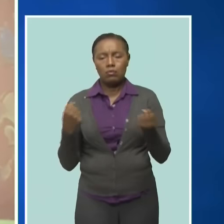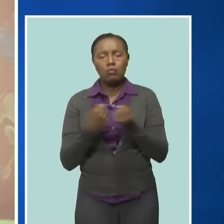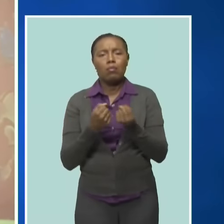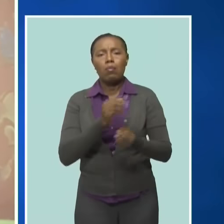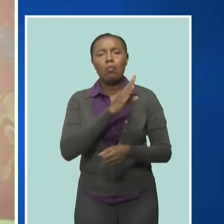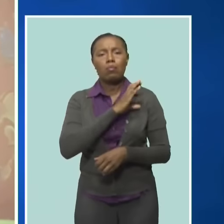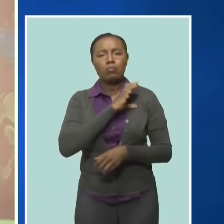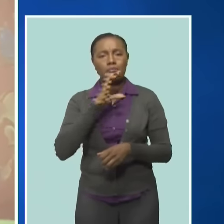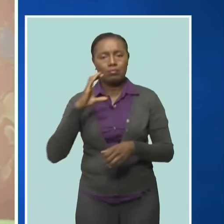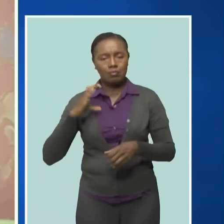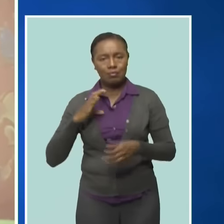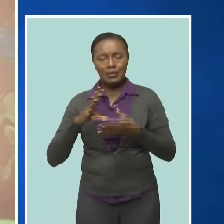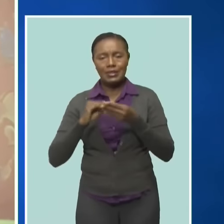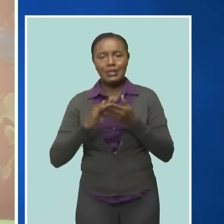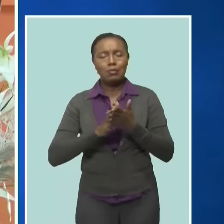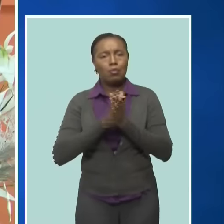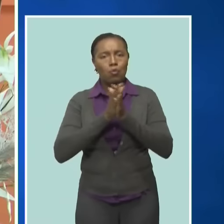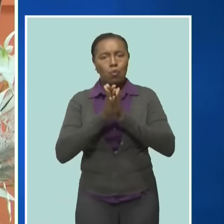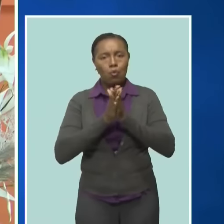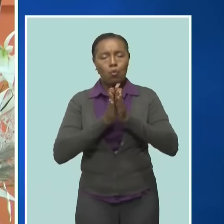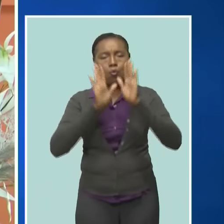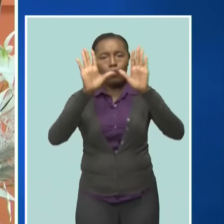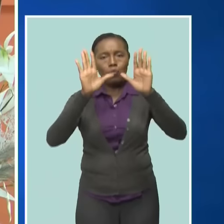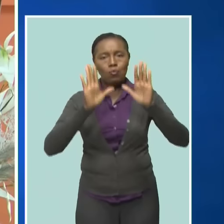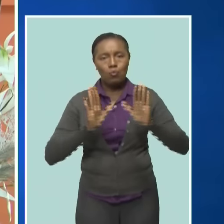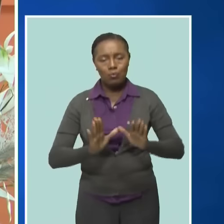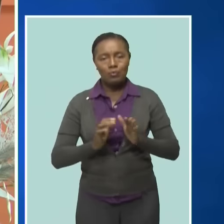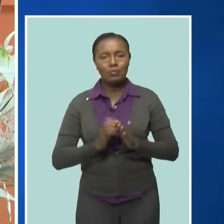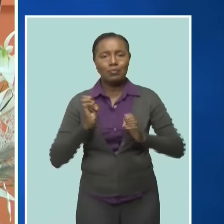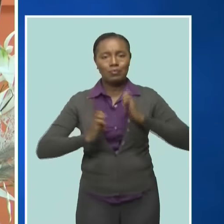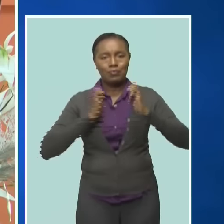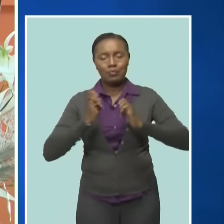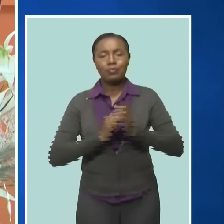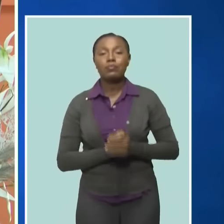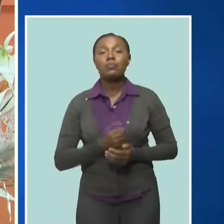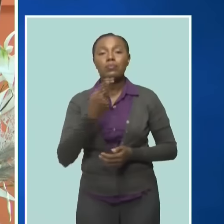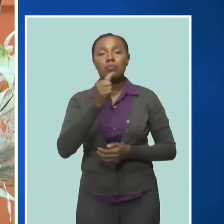be a fascinating exercise. The Hall of Fame